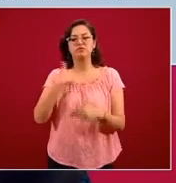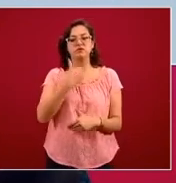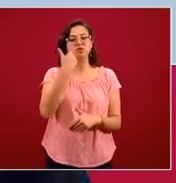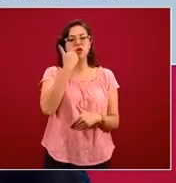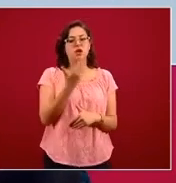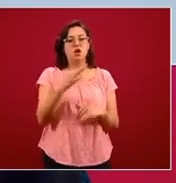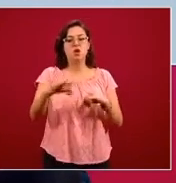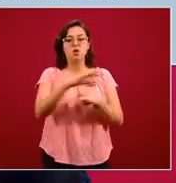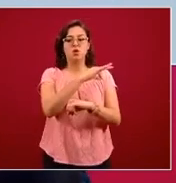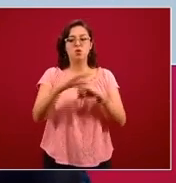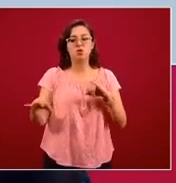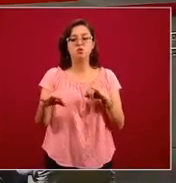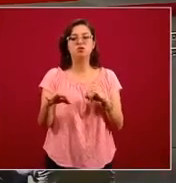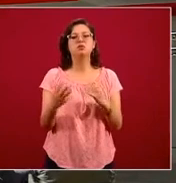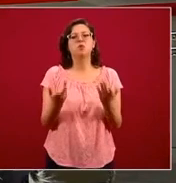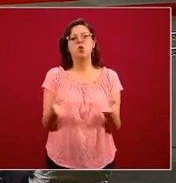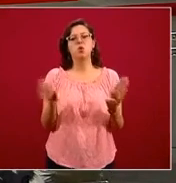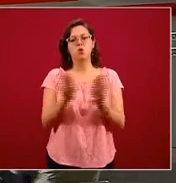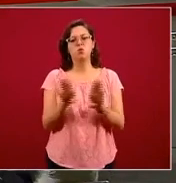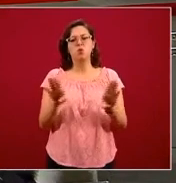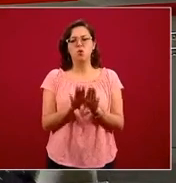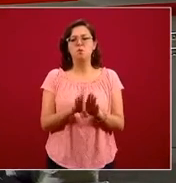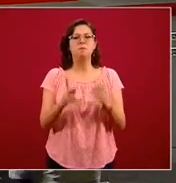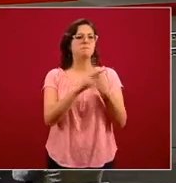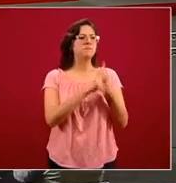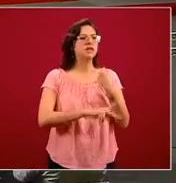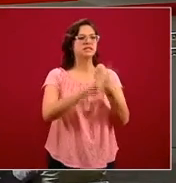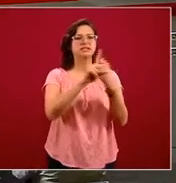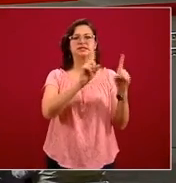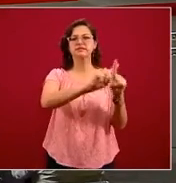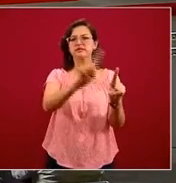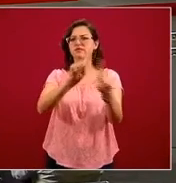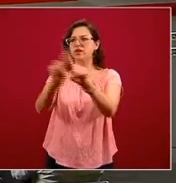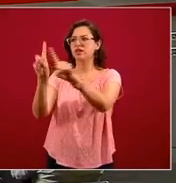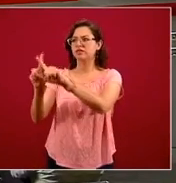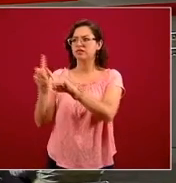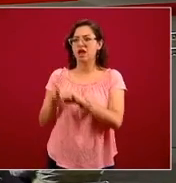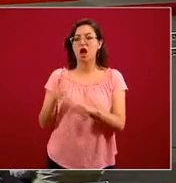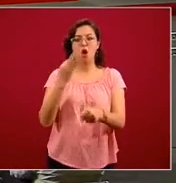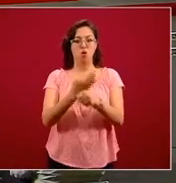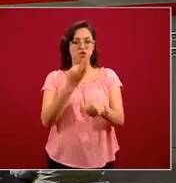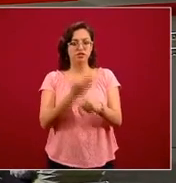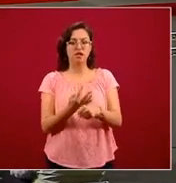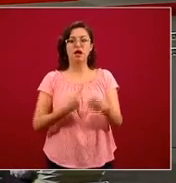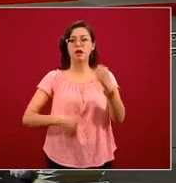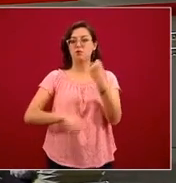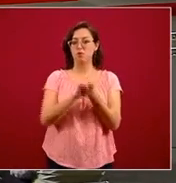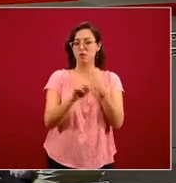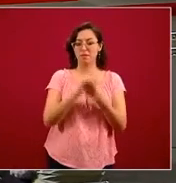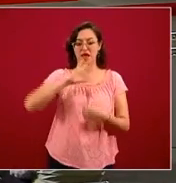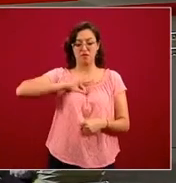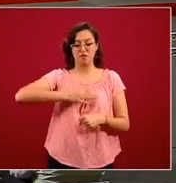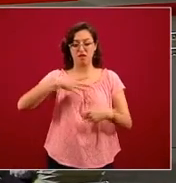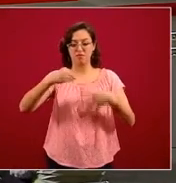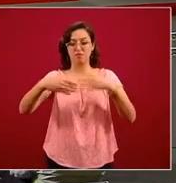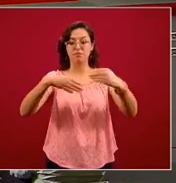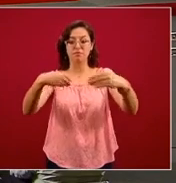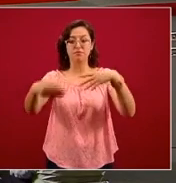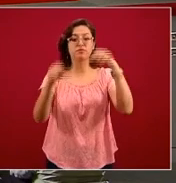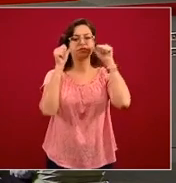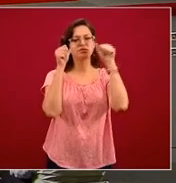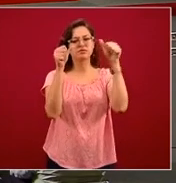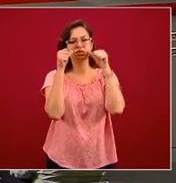reference and make a comment on this. I want to talk to you about how these other countries have confronted this